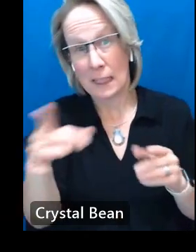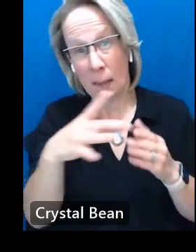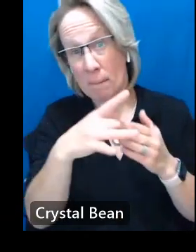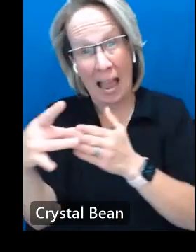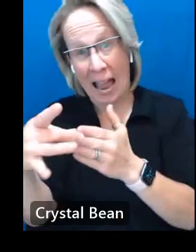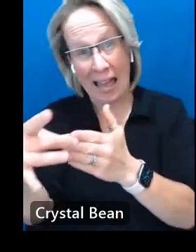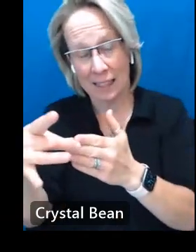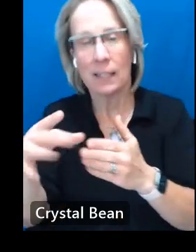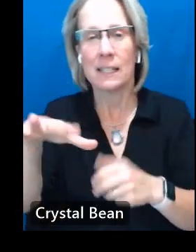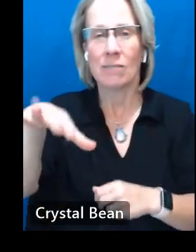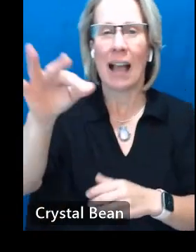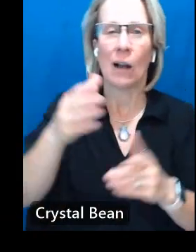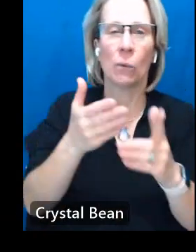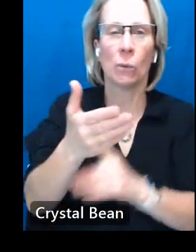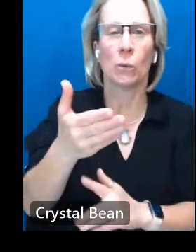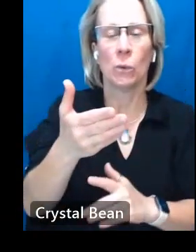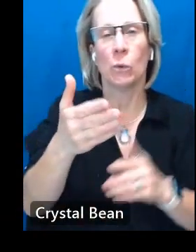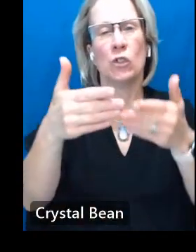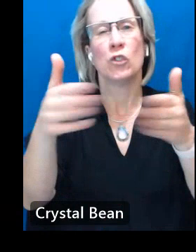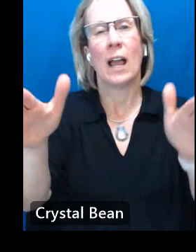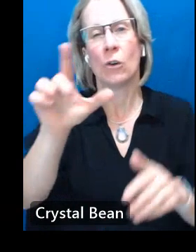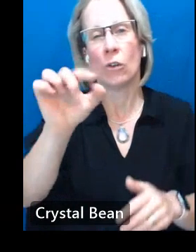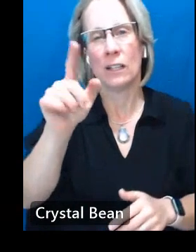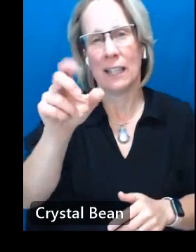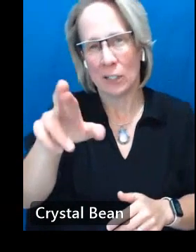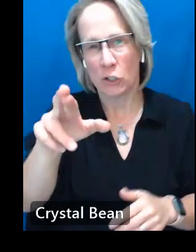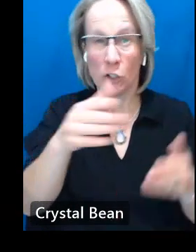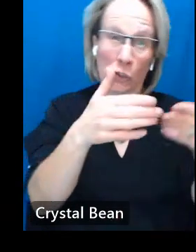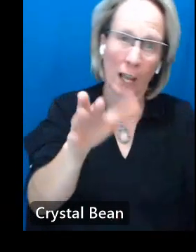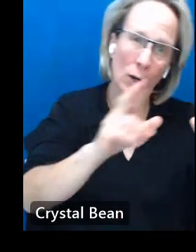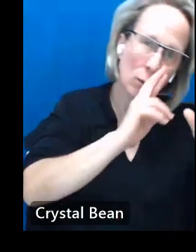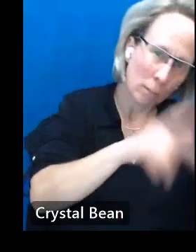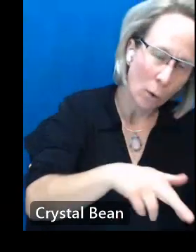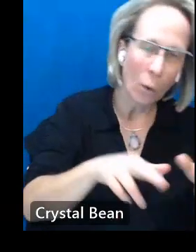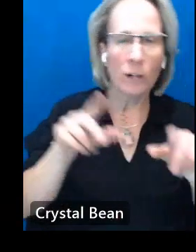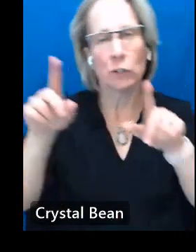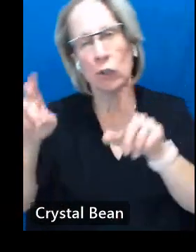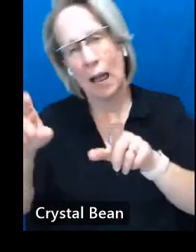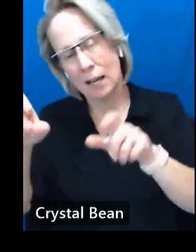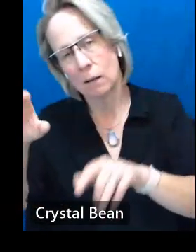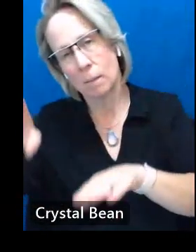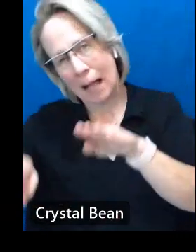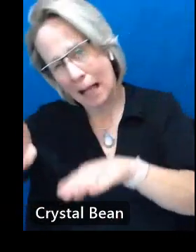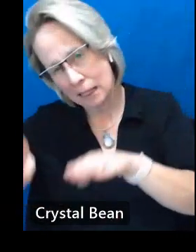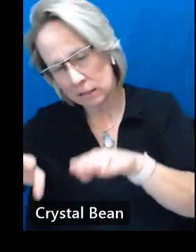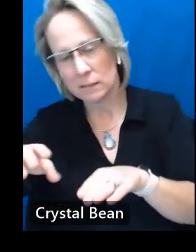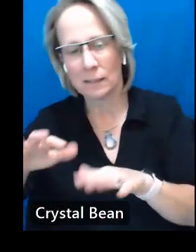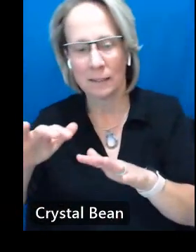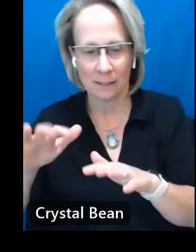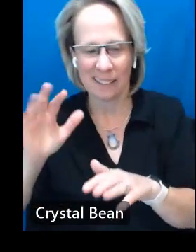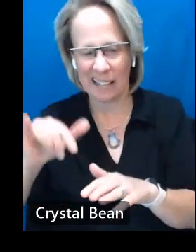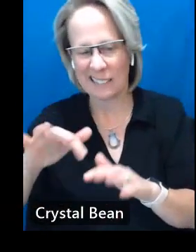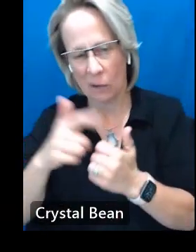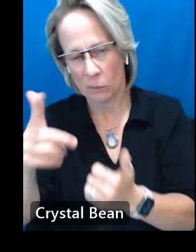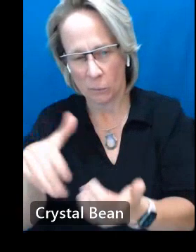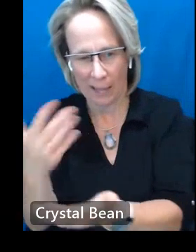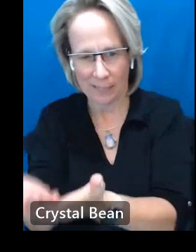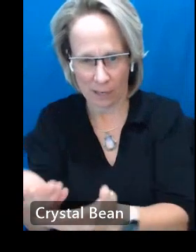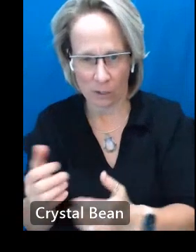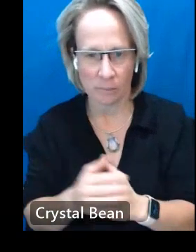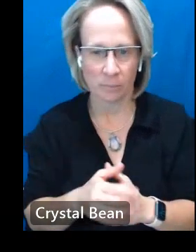ledger module. So then general reports and then trial balance fund/account is how you get there. And then this